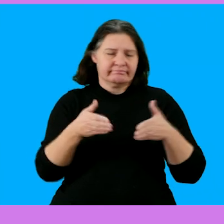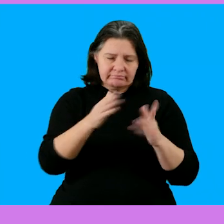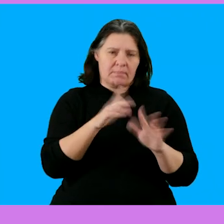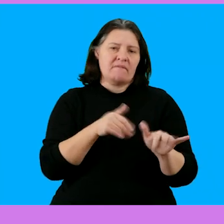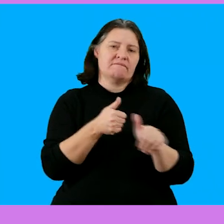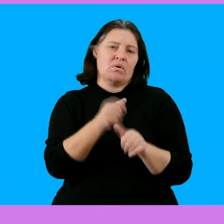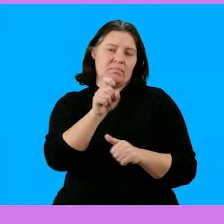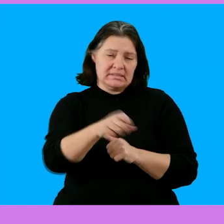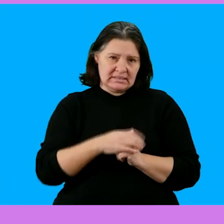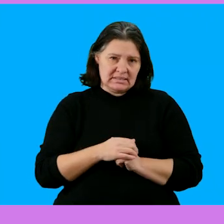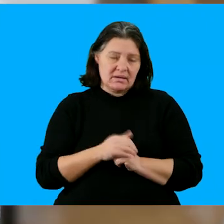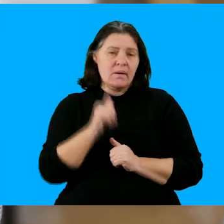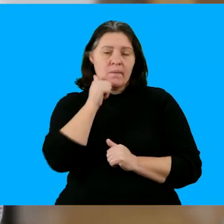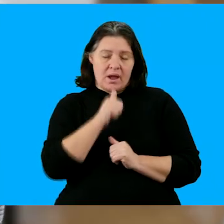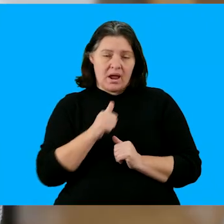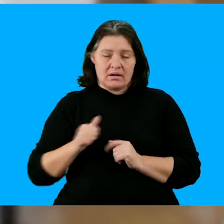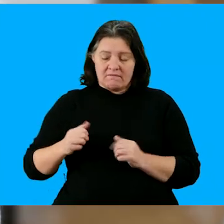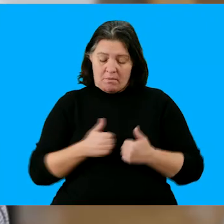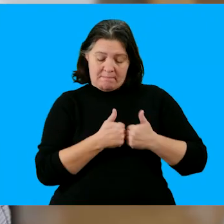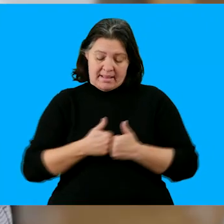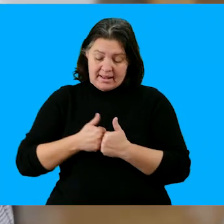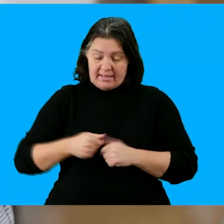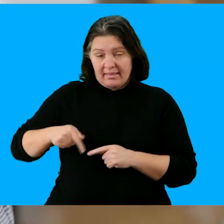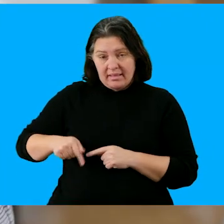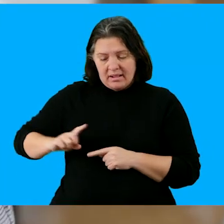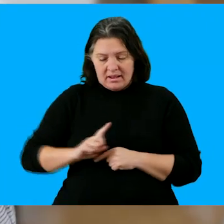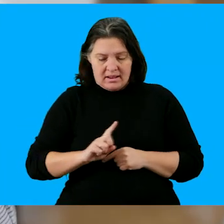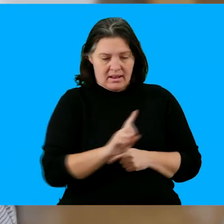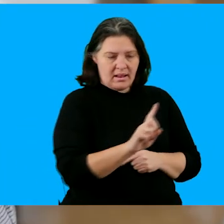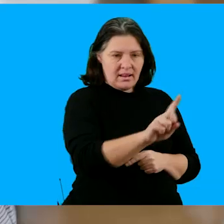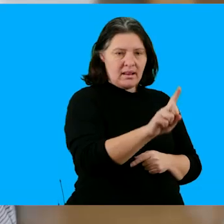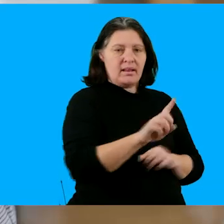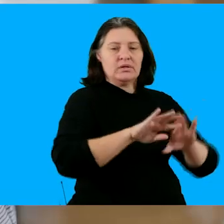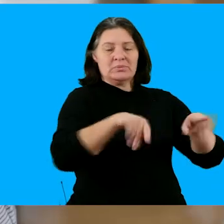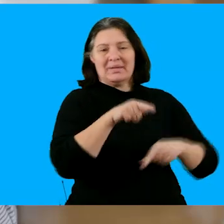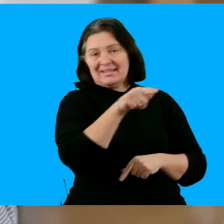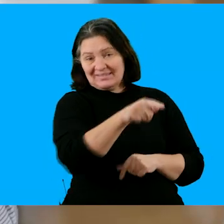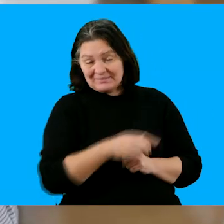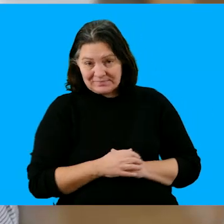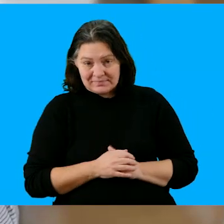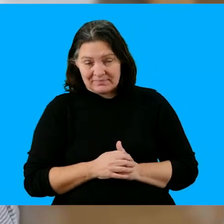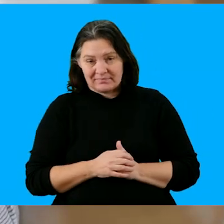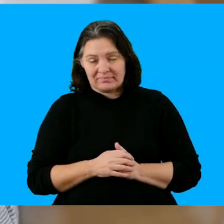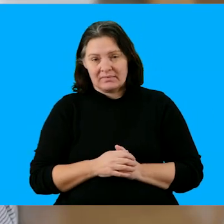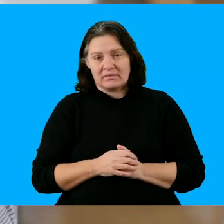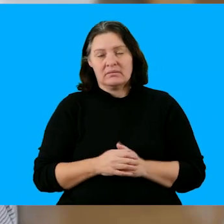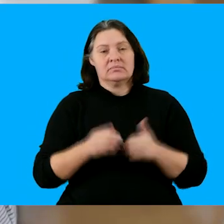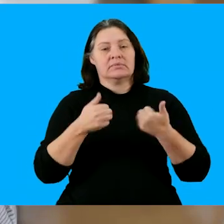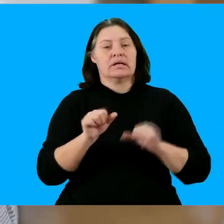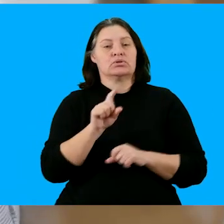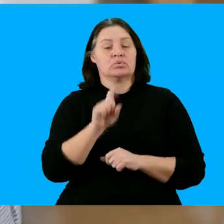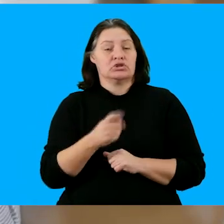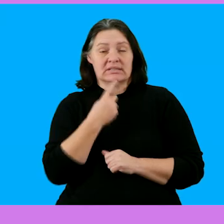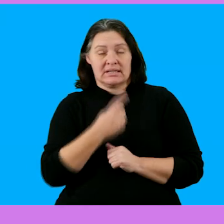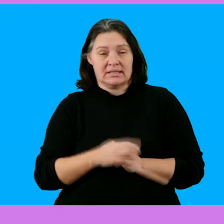route a person should follow when he walks from the picnic site to the swimming pool. Okay. Our